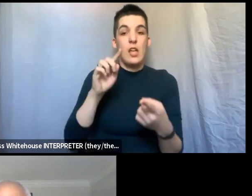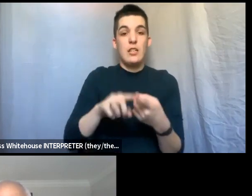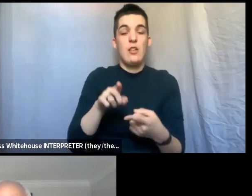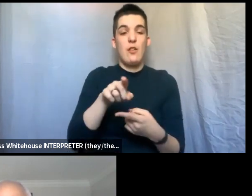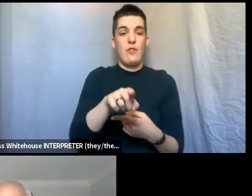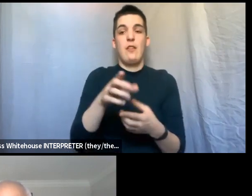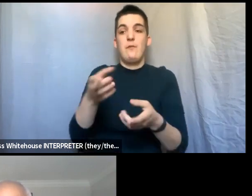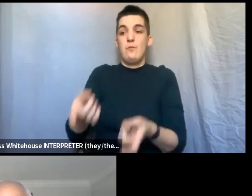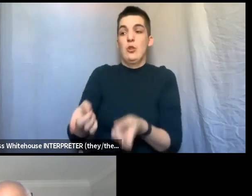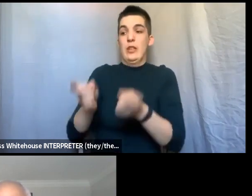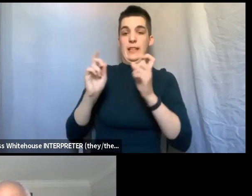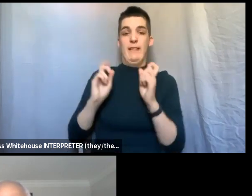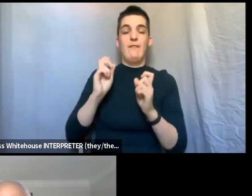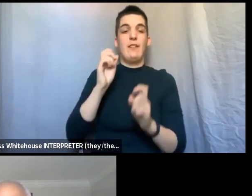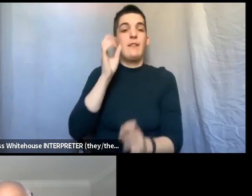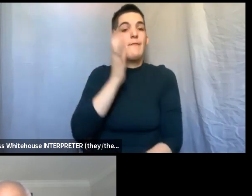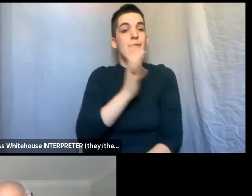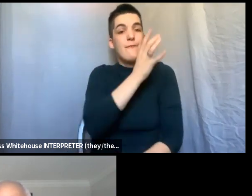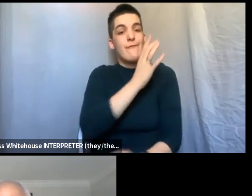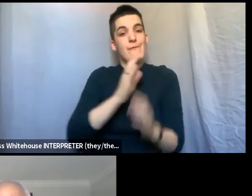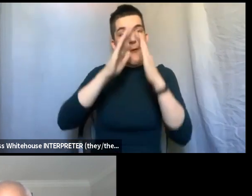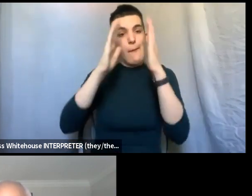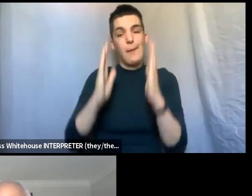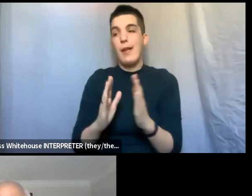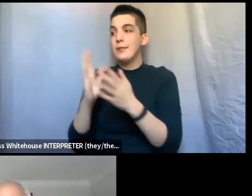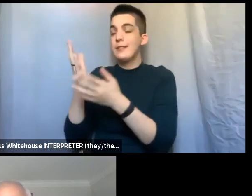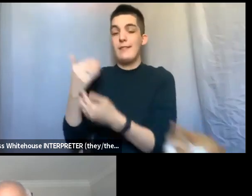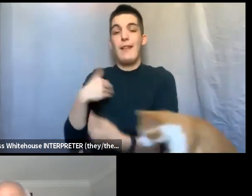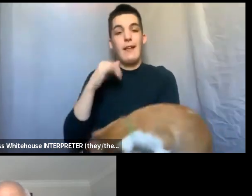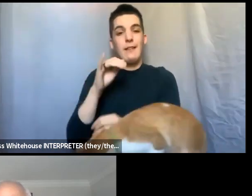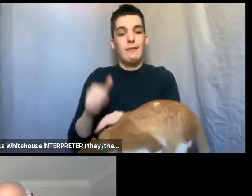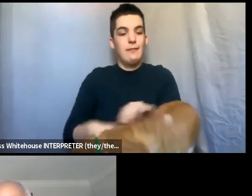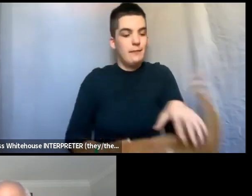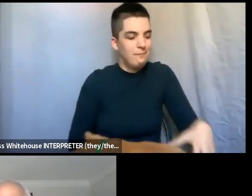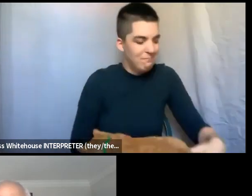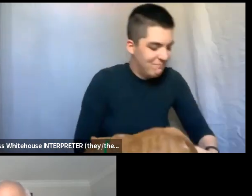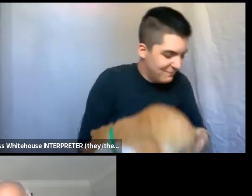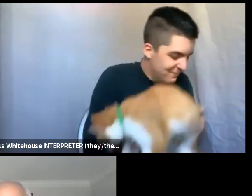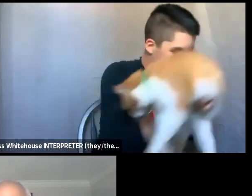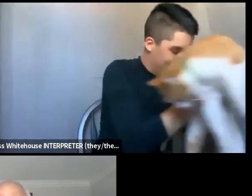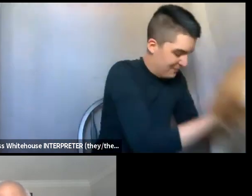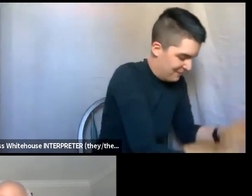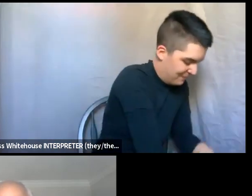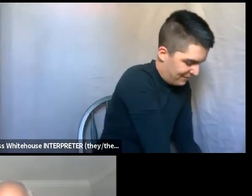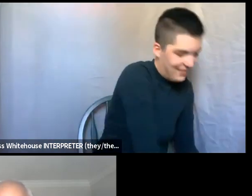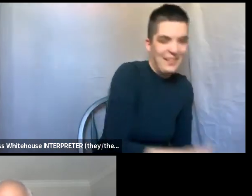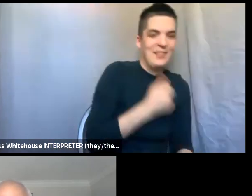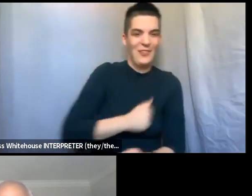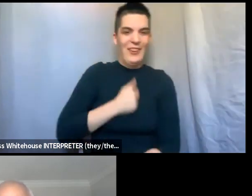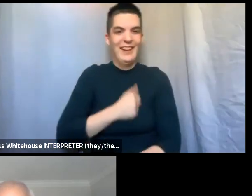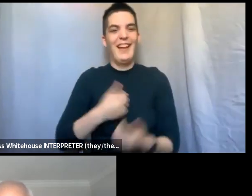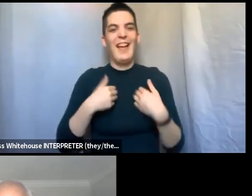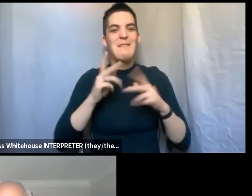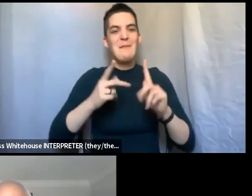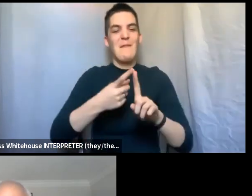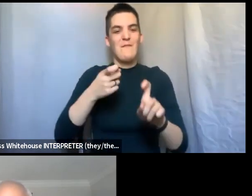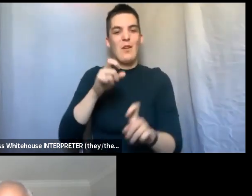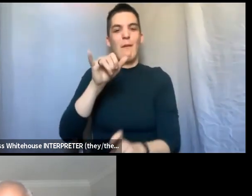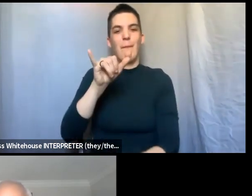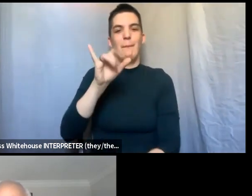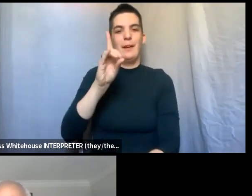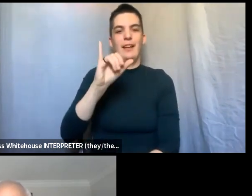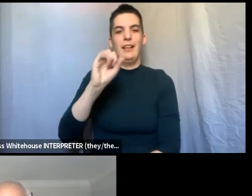you know, took some actors from the Yiddish theater, Stella Adler, and that's how the group, I mean, they were starving, you know.